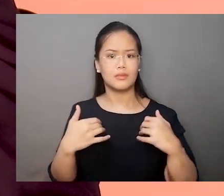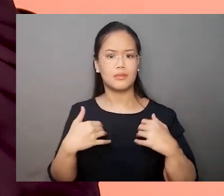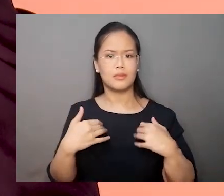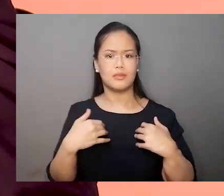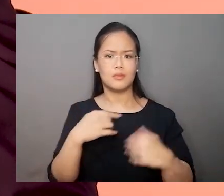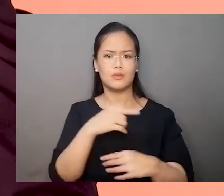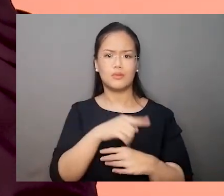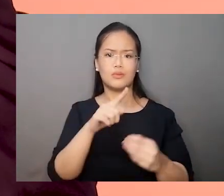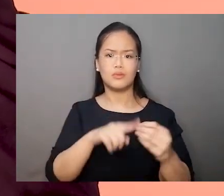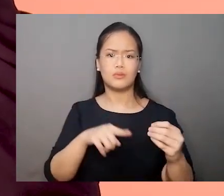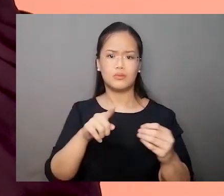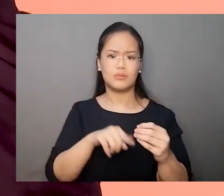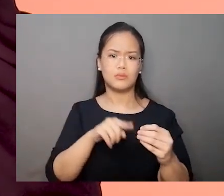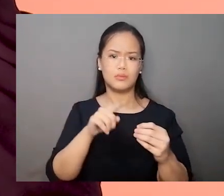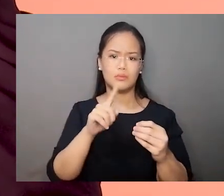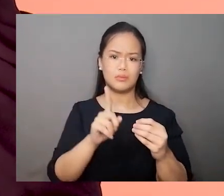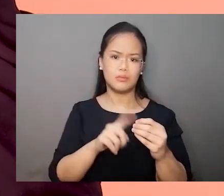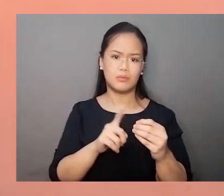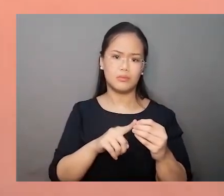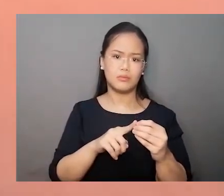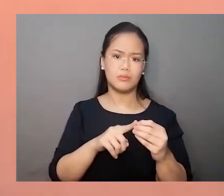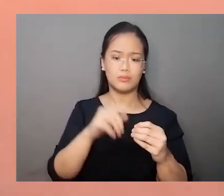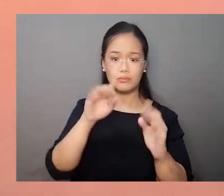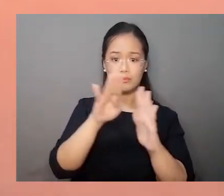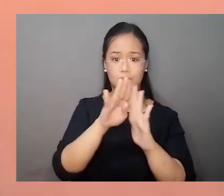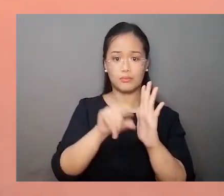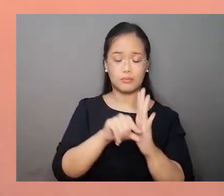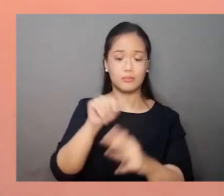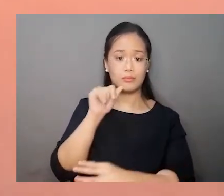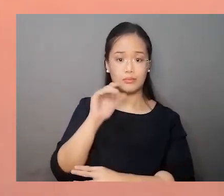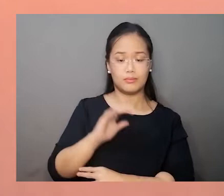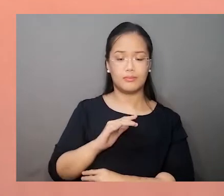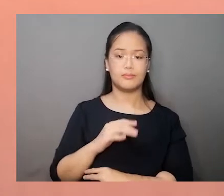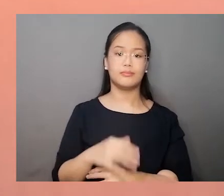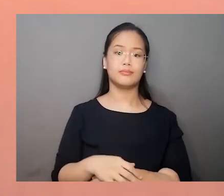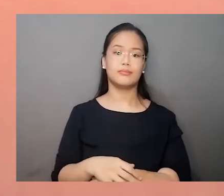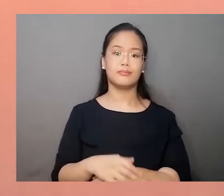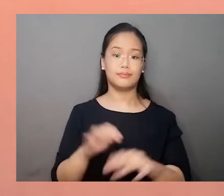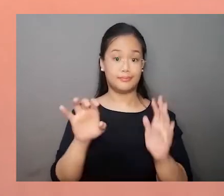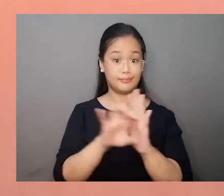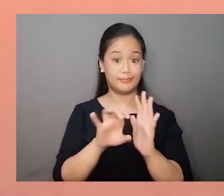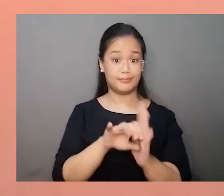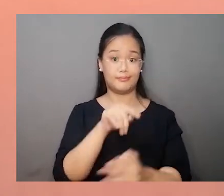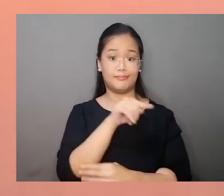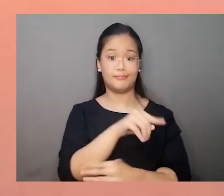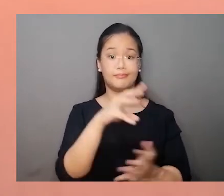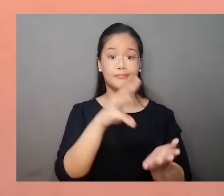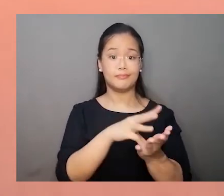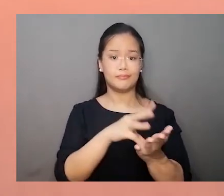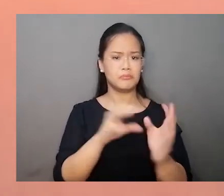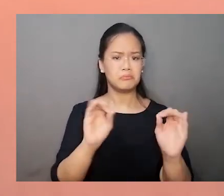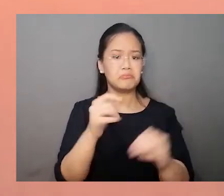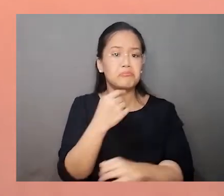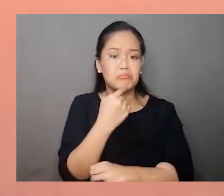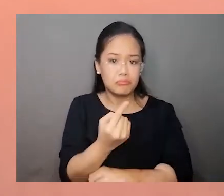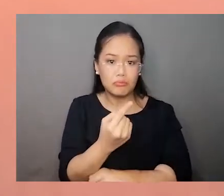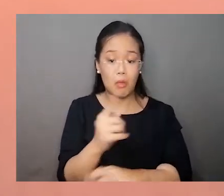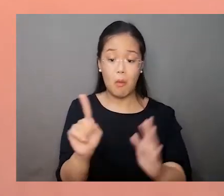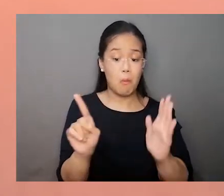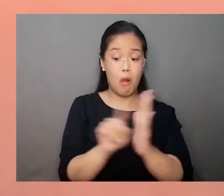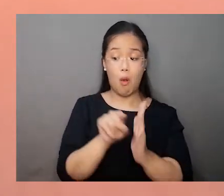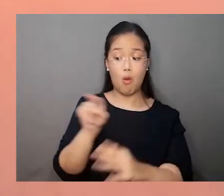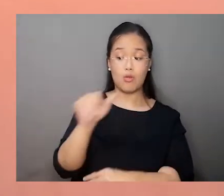apparently neutral measure. For instance, although a city does not prohibit women from applying